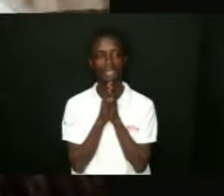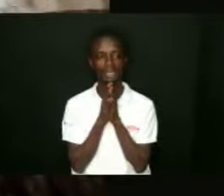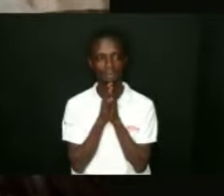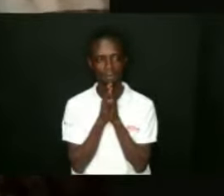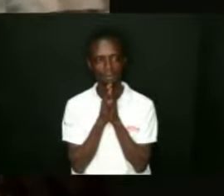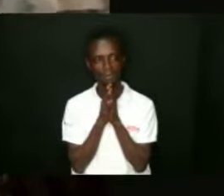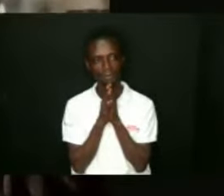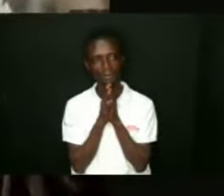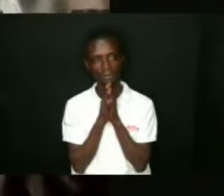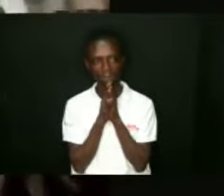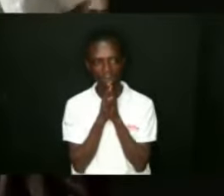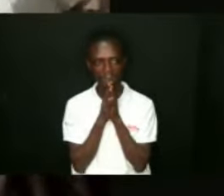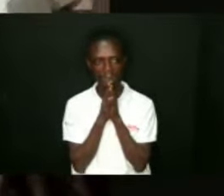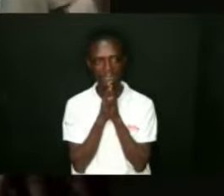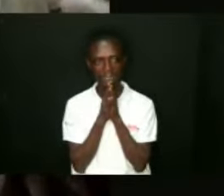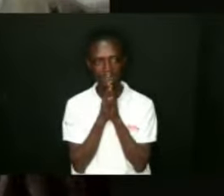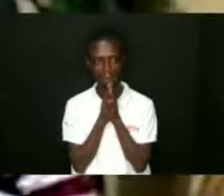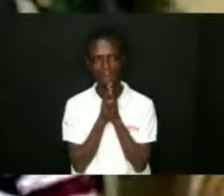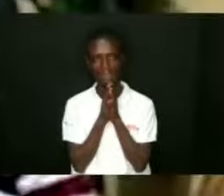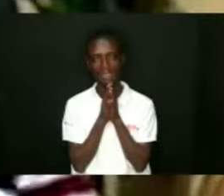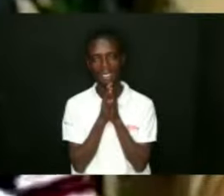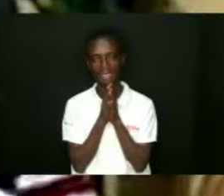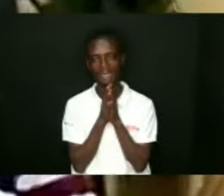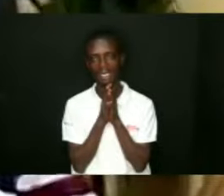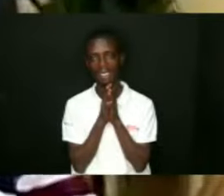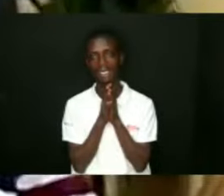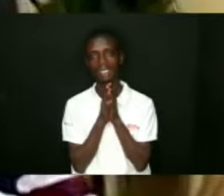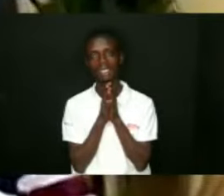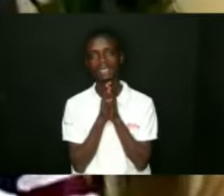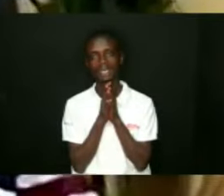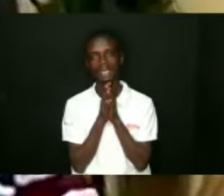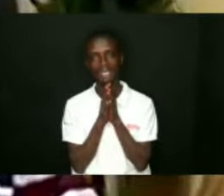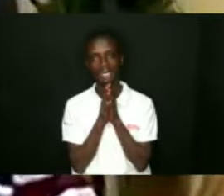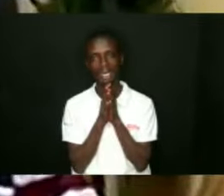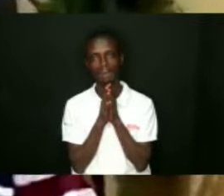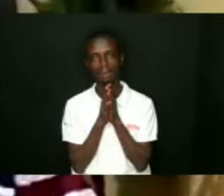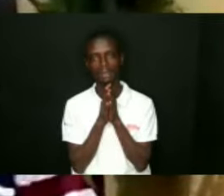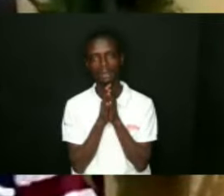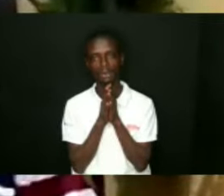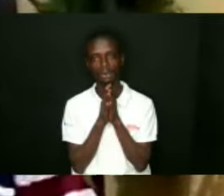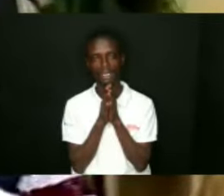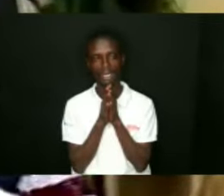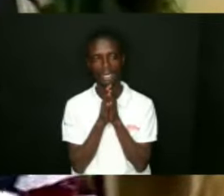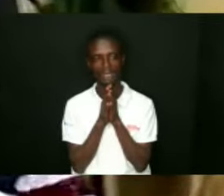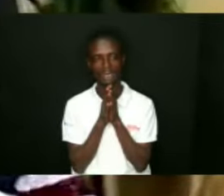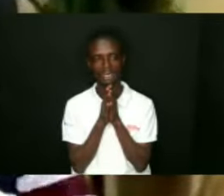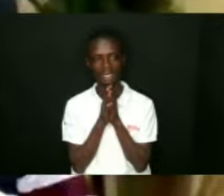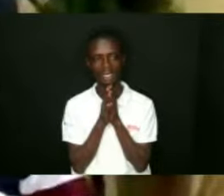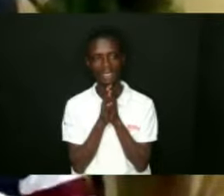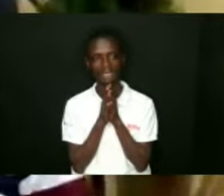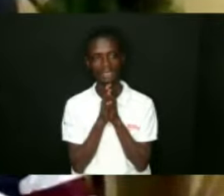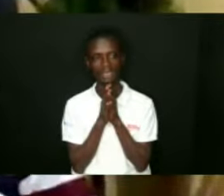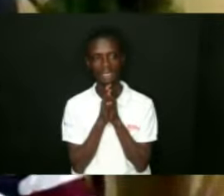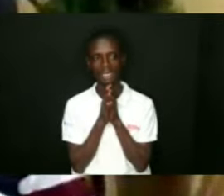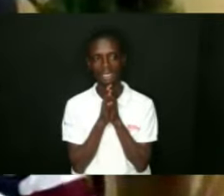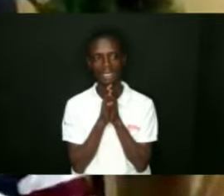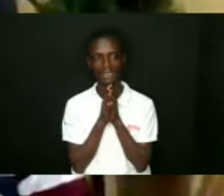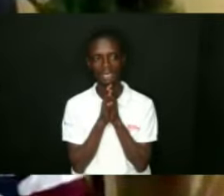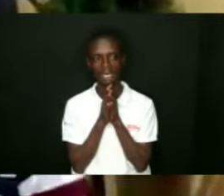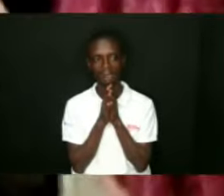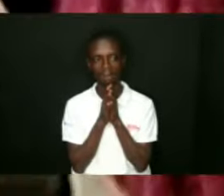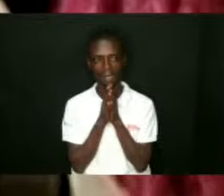We are ruby, O God. Let this virtue that was in Christ be in us, O Lord.